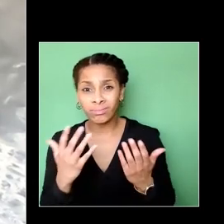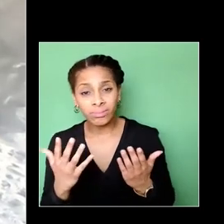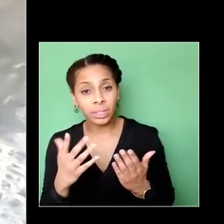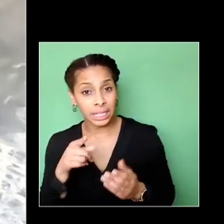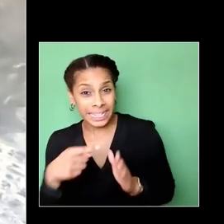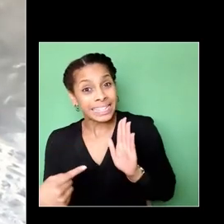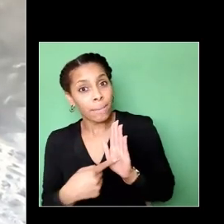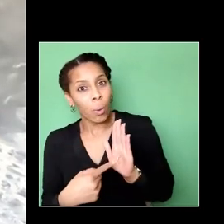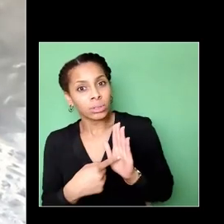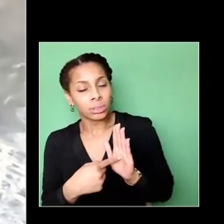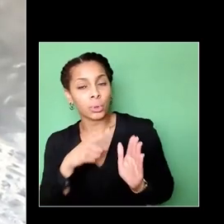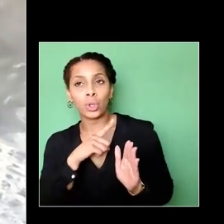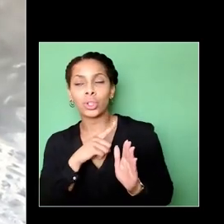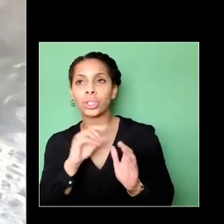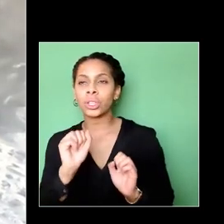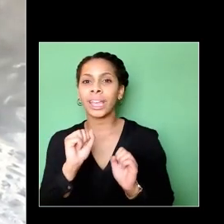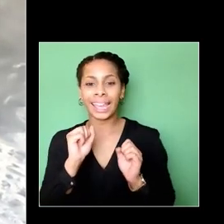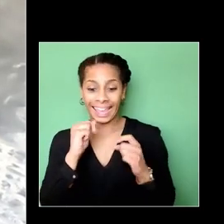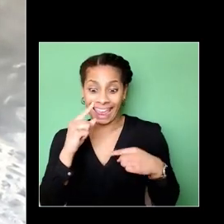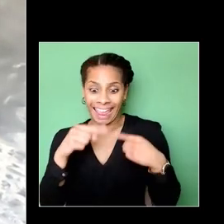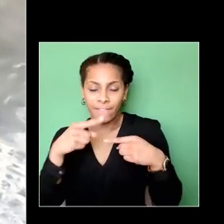The idea of the infinite isn't necessarily the alien.